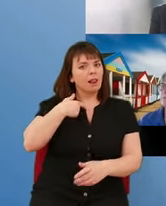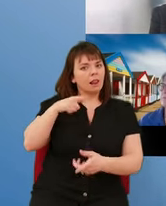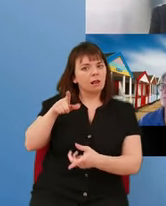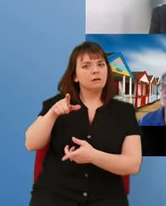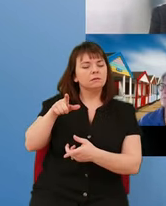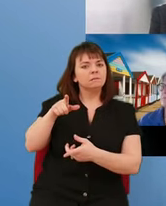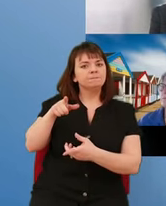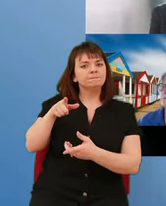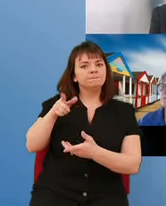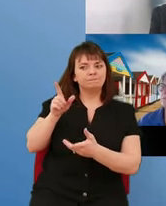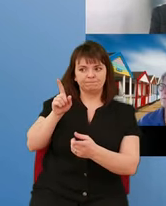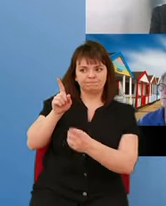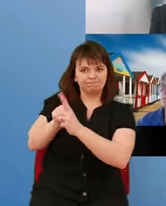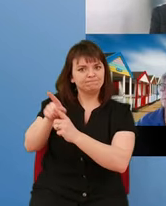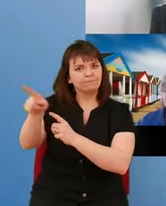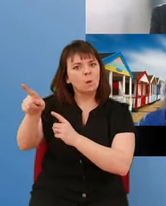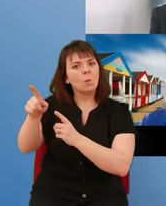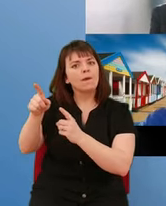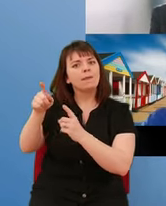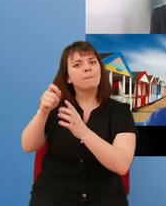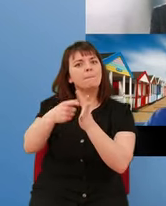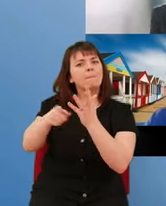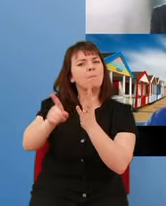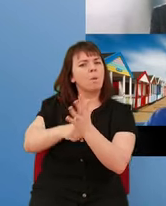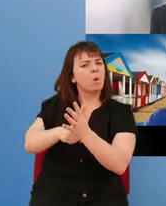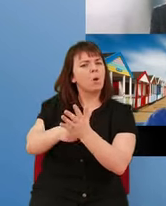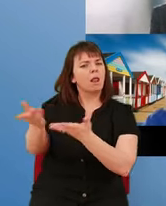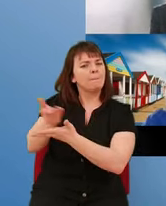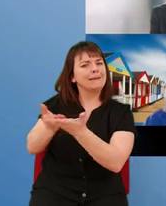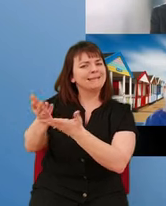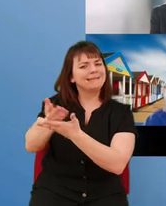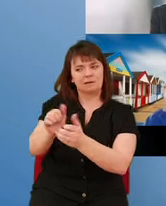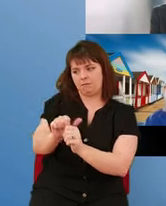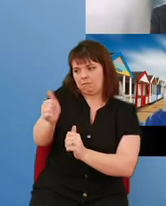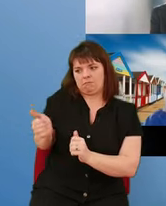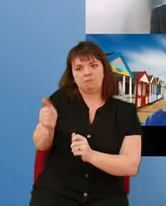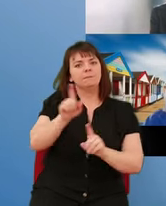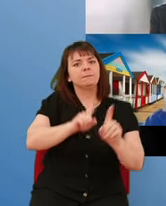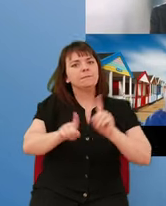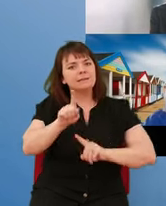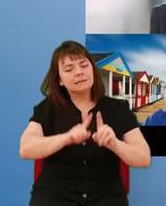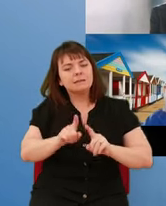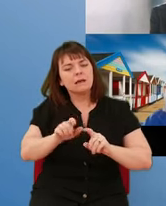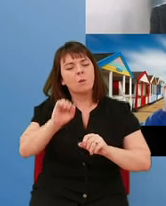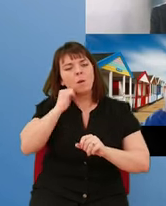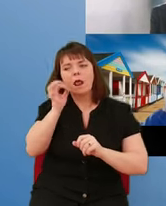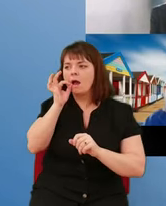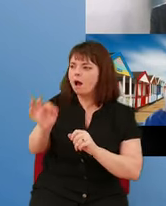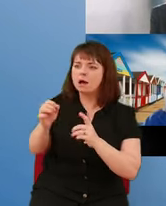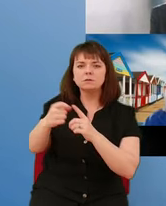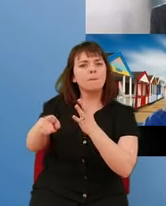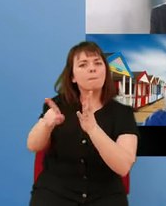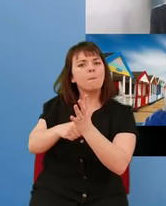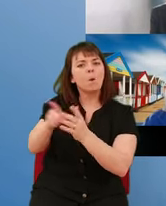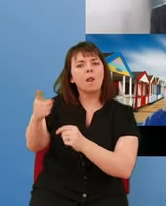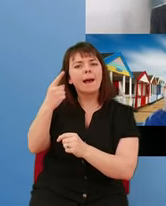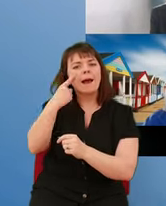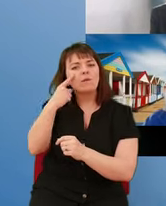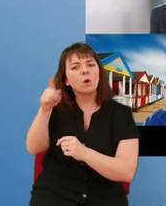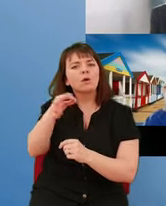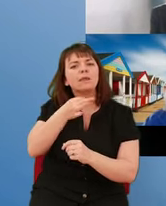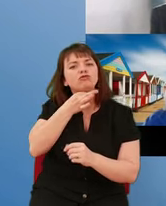the risk score. I can see Mark hovering in terms of the interface risk.